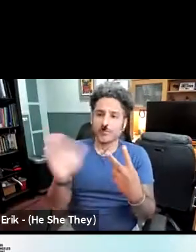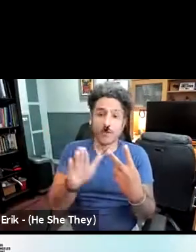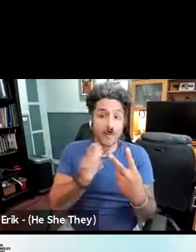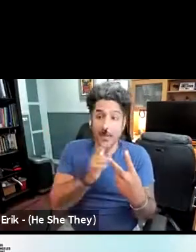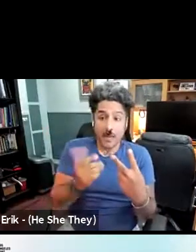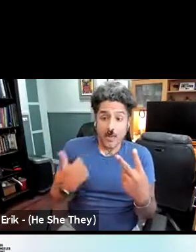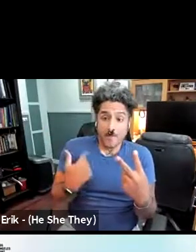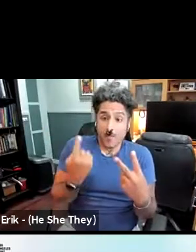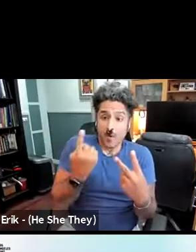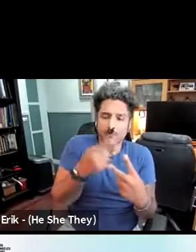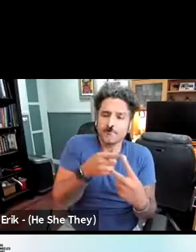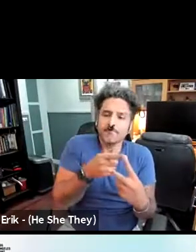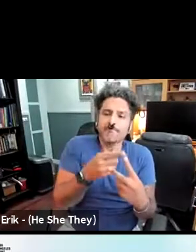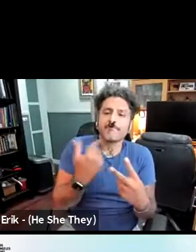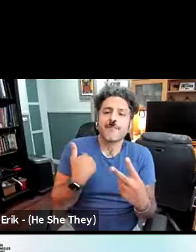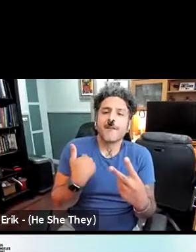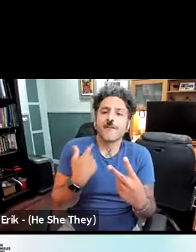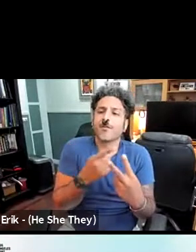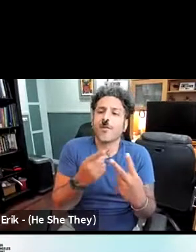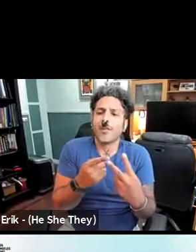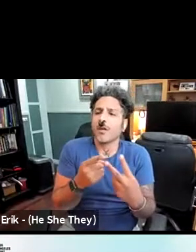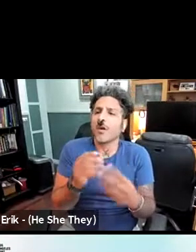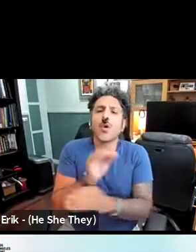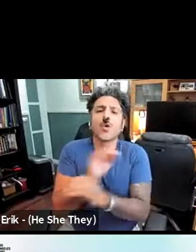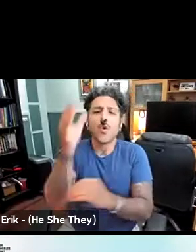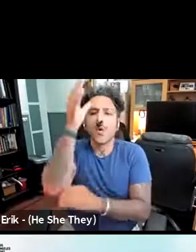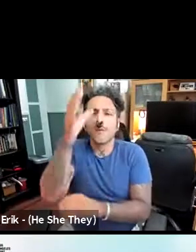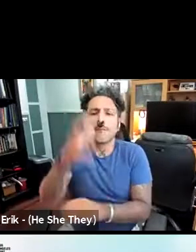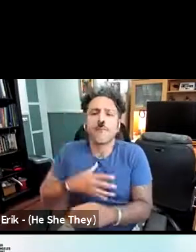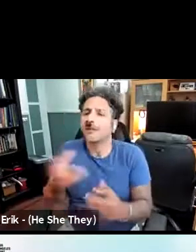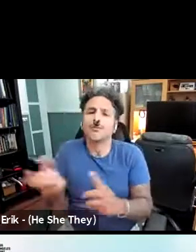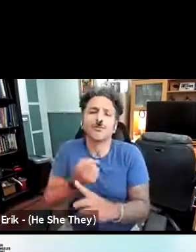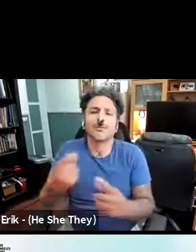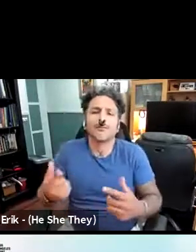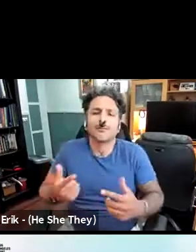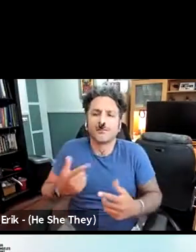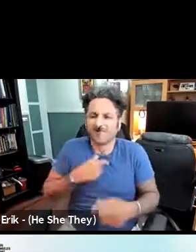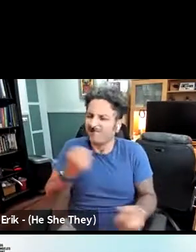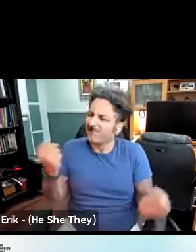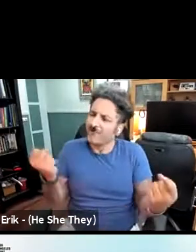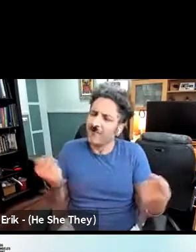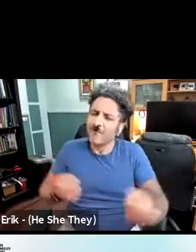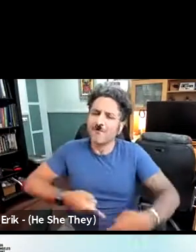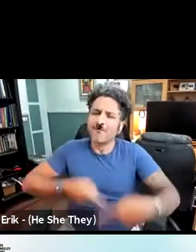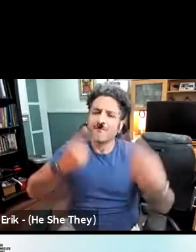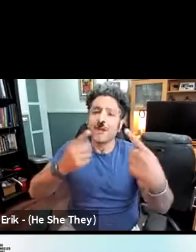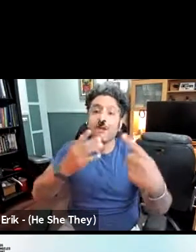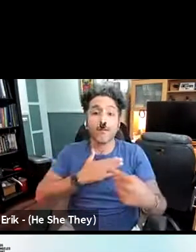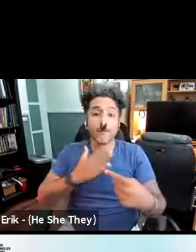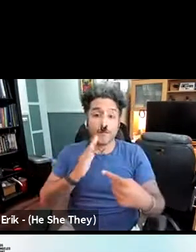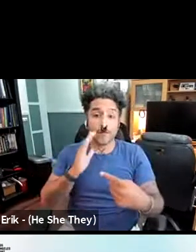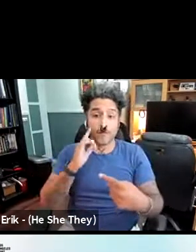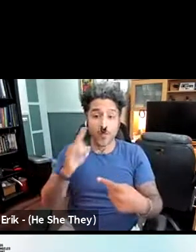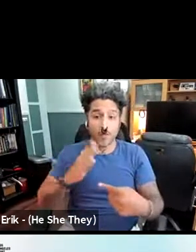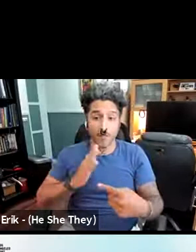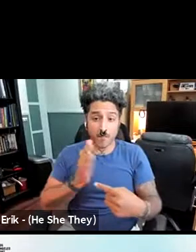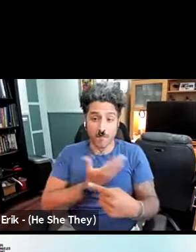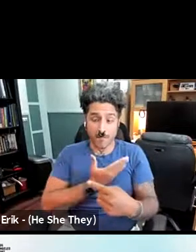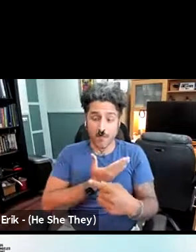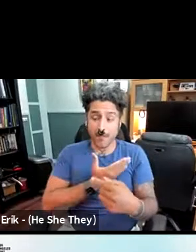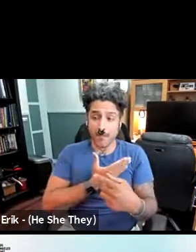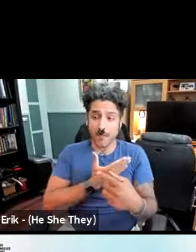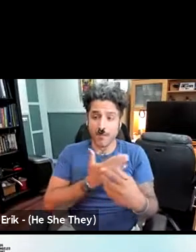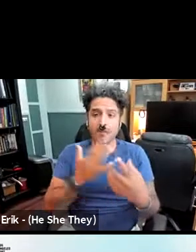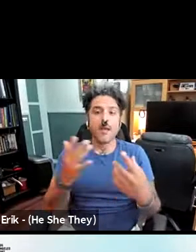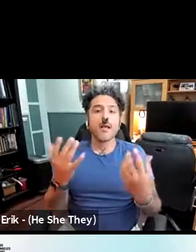I would have the other, for no man should take me alive. I should fight for my liberty as long as my strength lasted. And when the